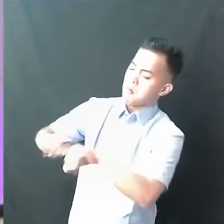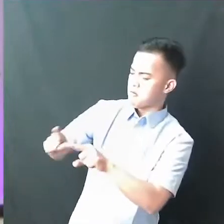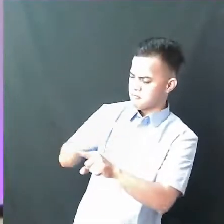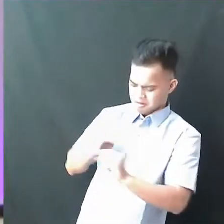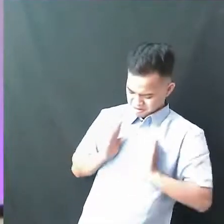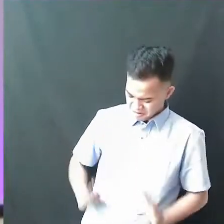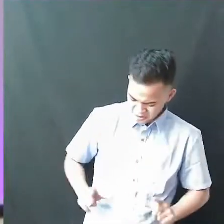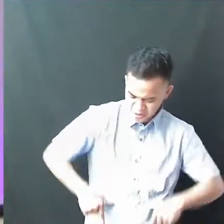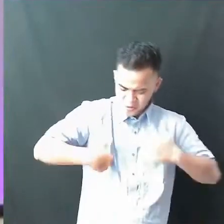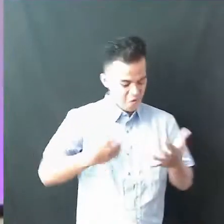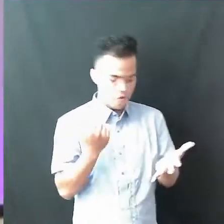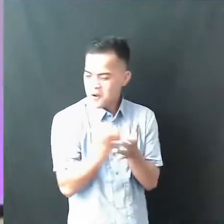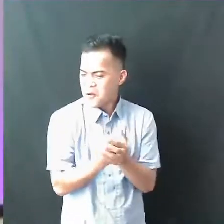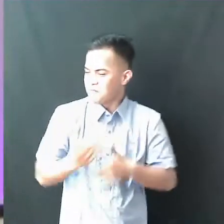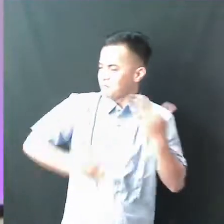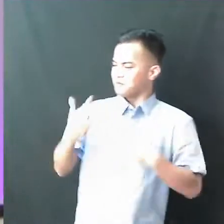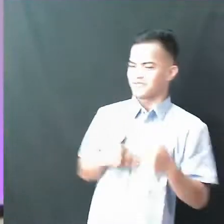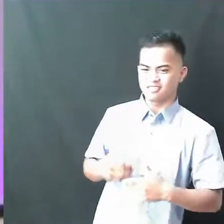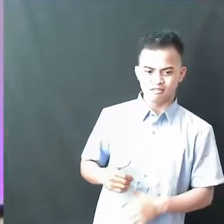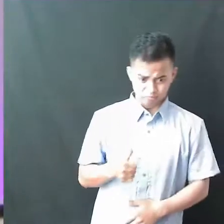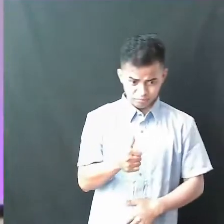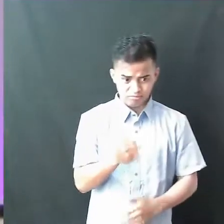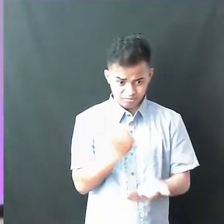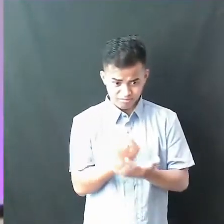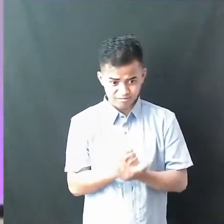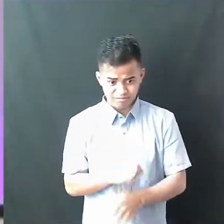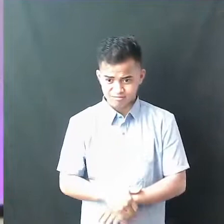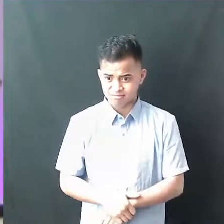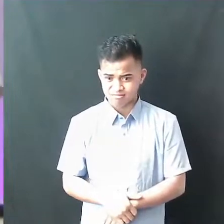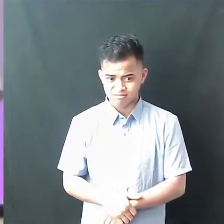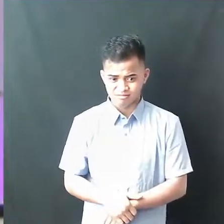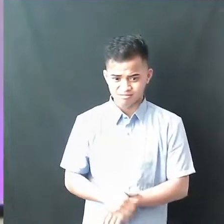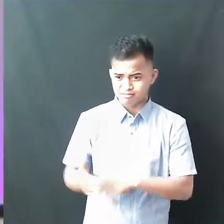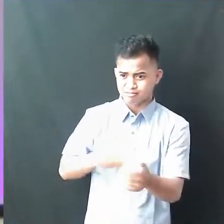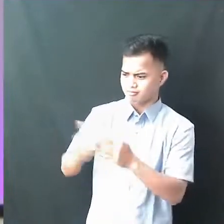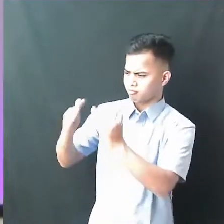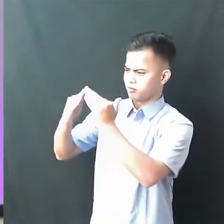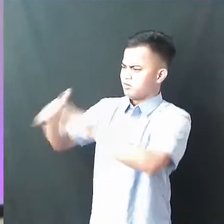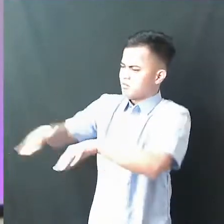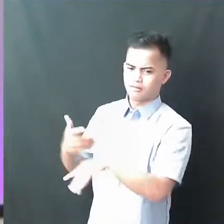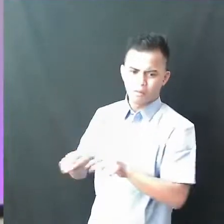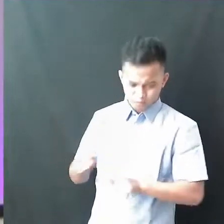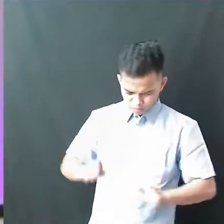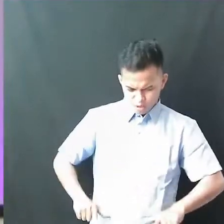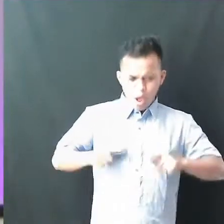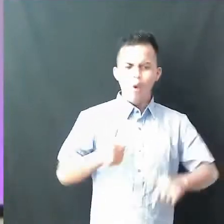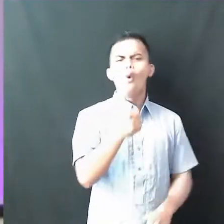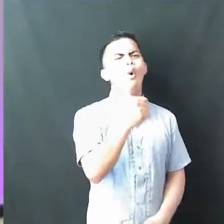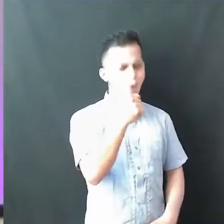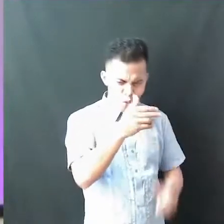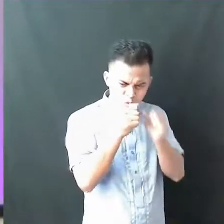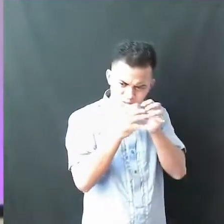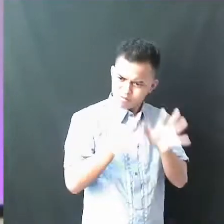I'm alive and I'm jumping for joy. I can say that, and maybe there are people out there that can't. Maybe